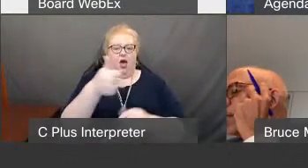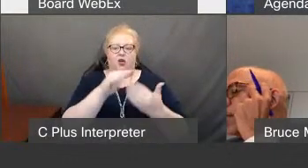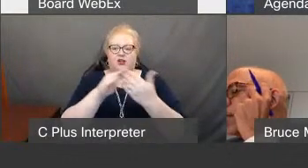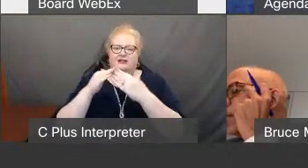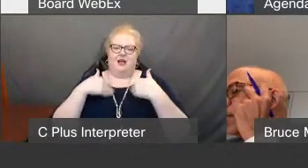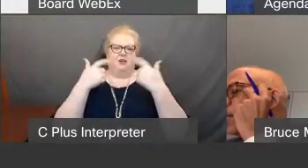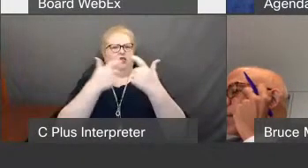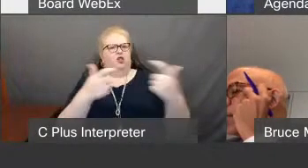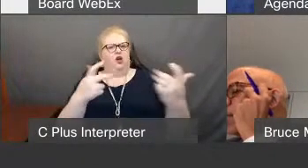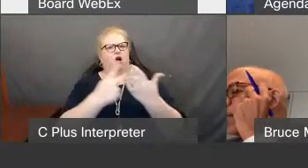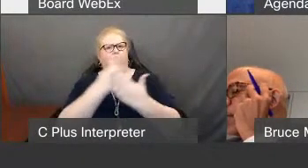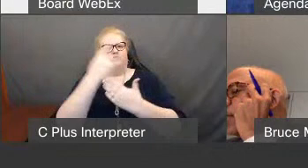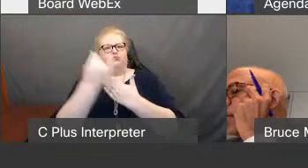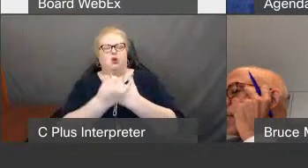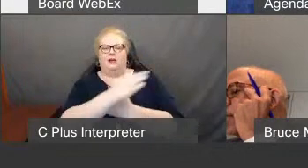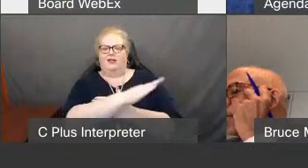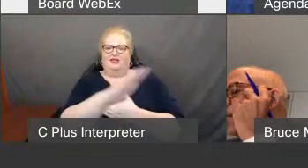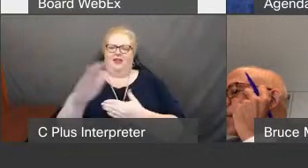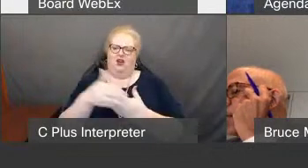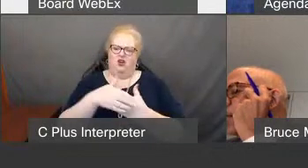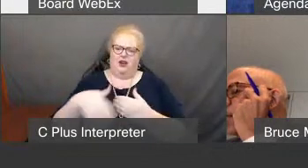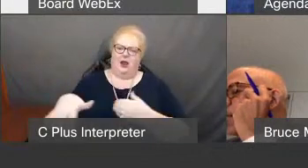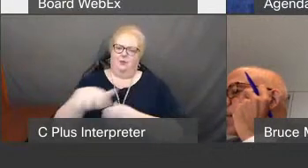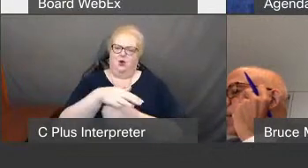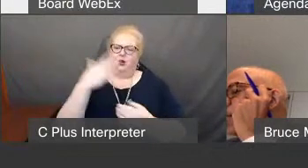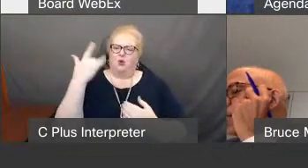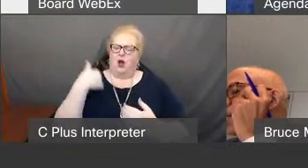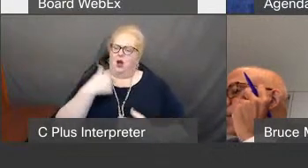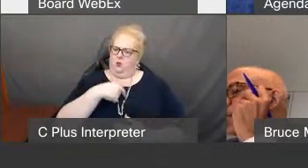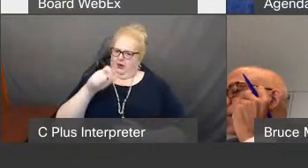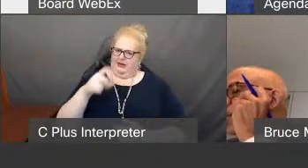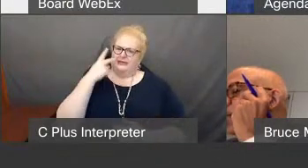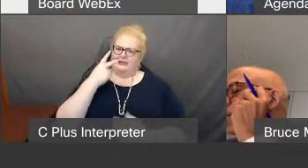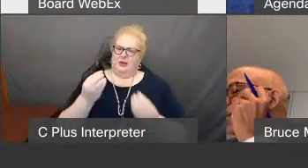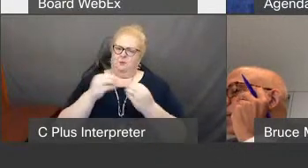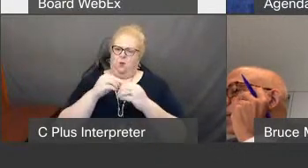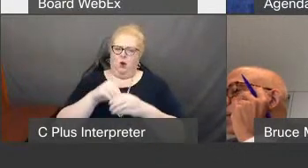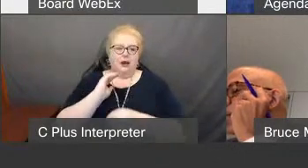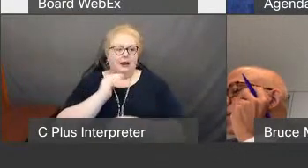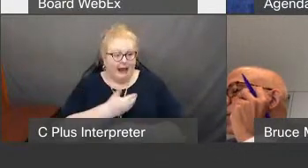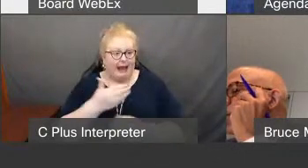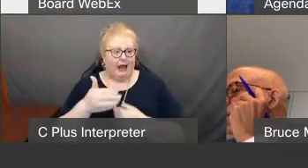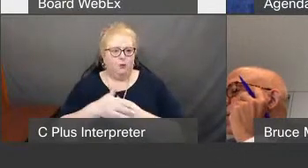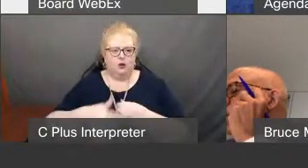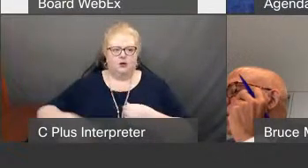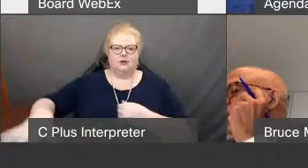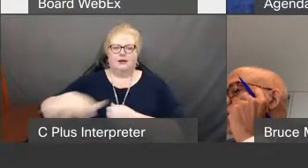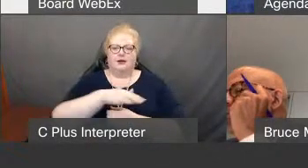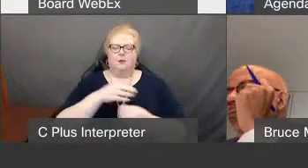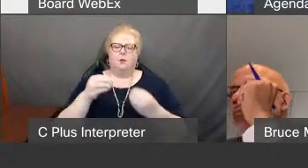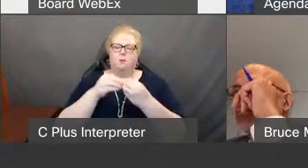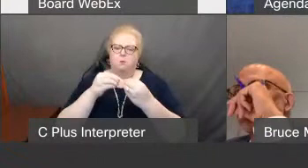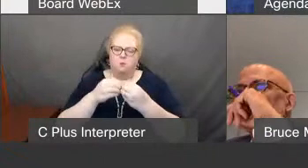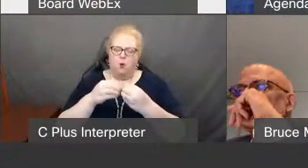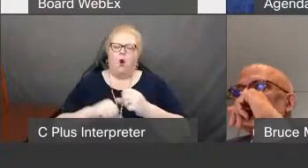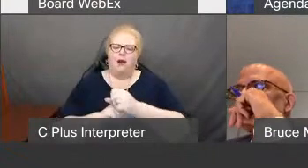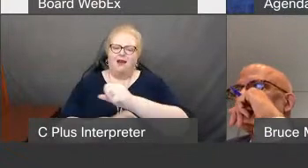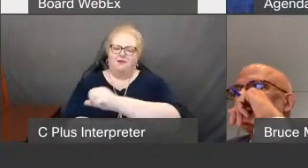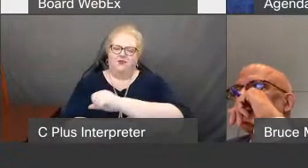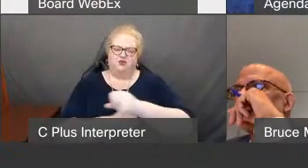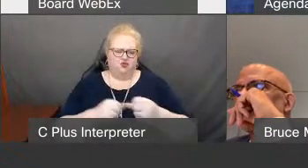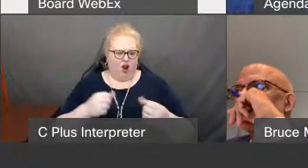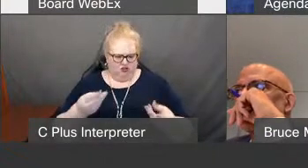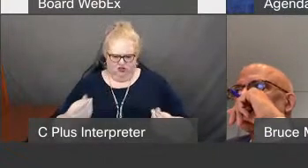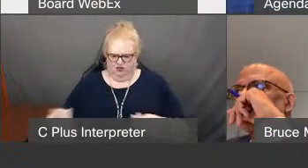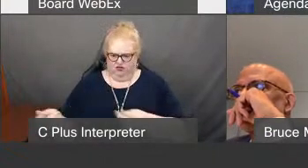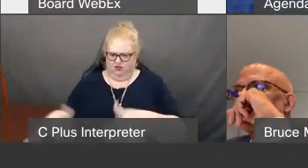in their neighborhoods? And I would like to see more in our neighborhoods. I'd like to see more infrastructure money, because when homes